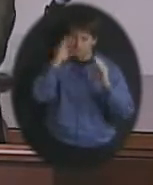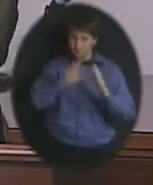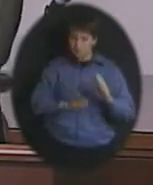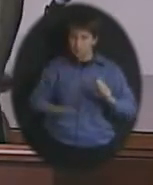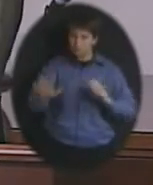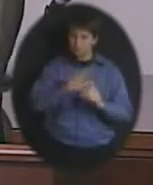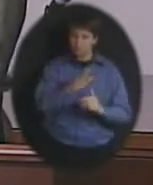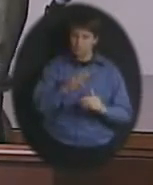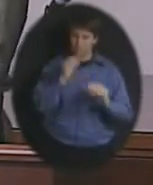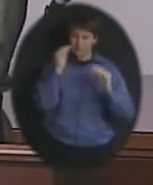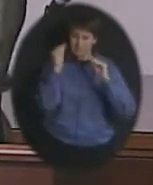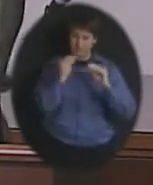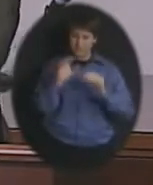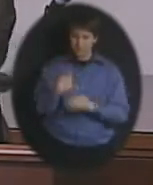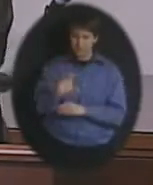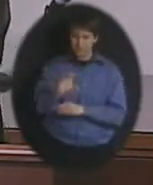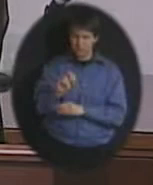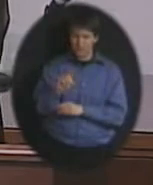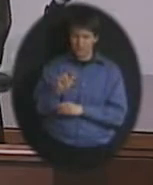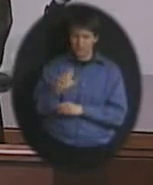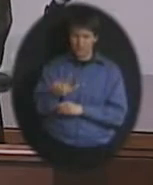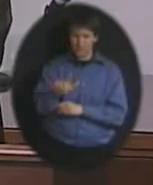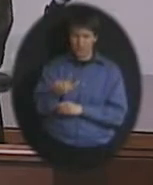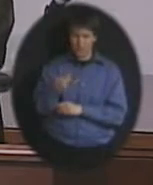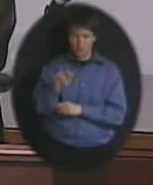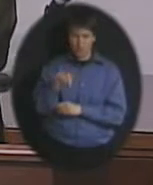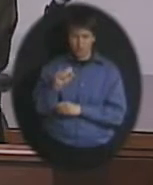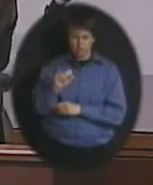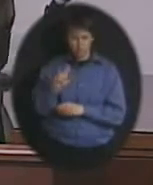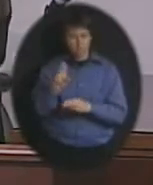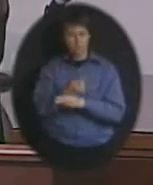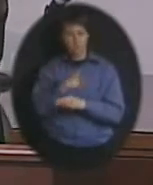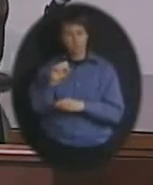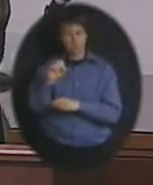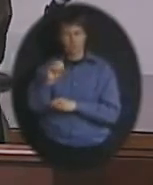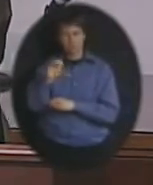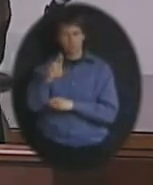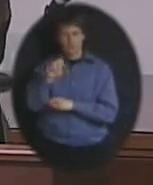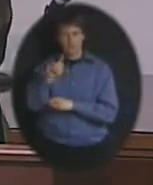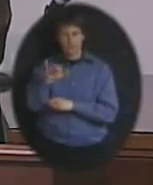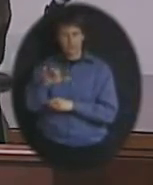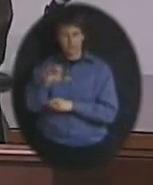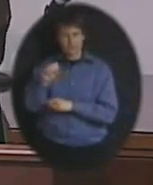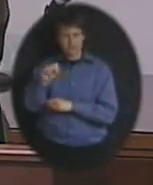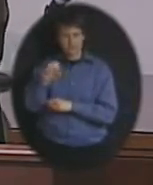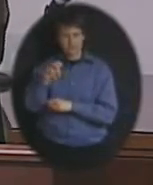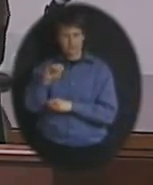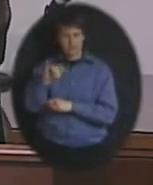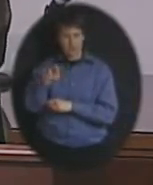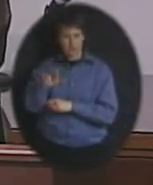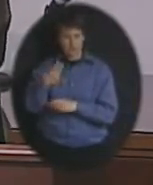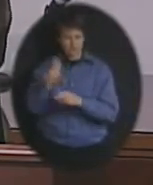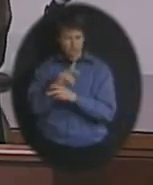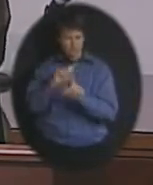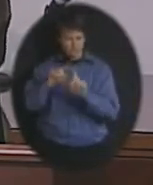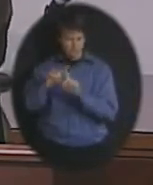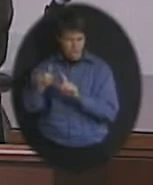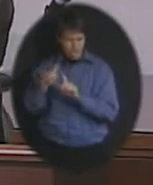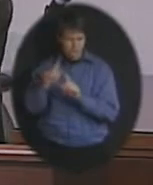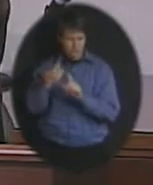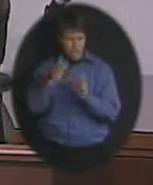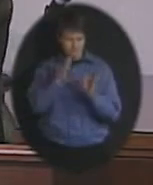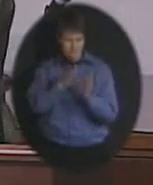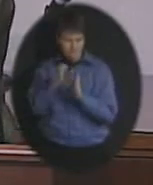curriculum, teaching Cornell notes, using Socratic seminars, using other strategies that are embedded within Avid